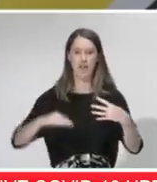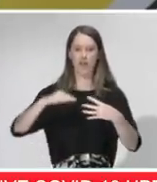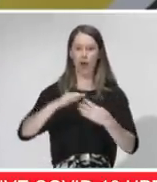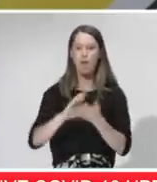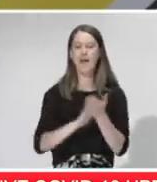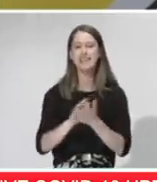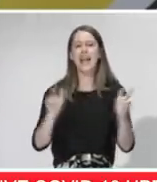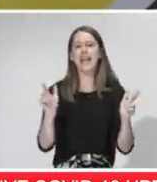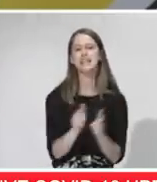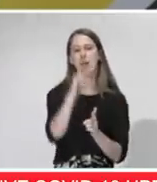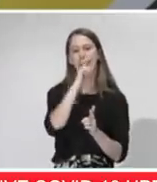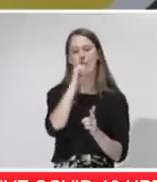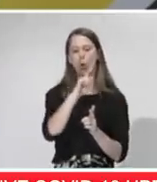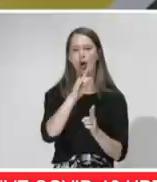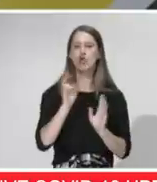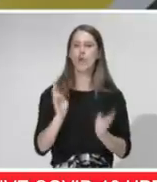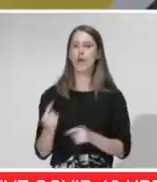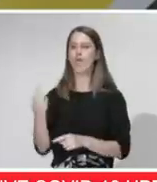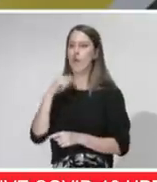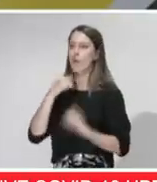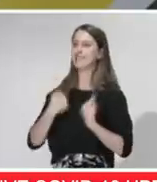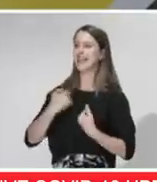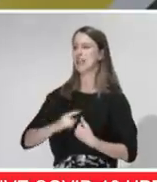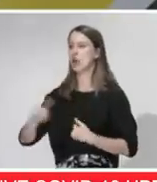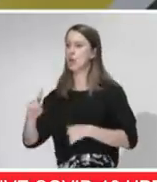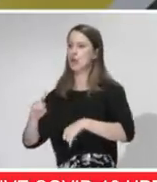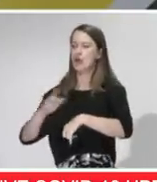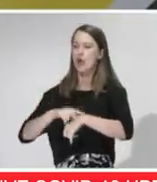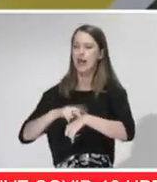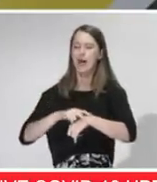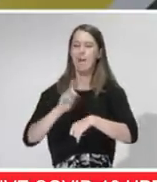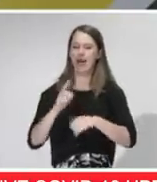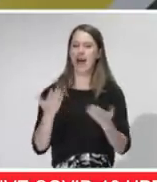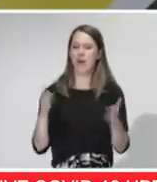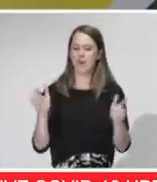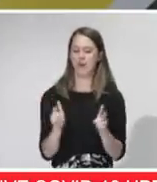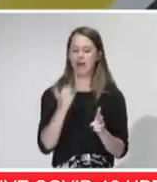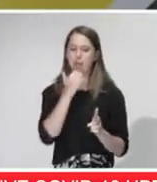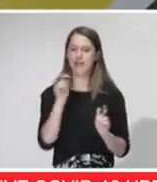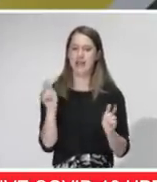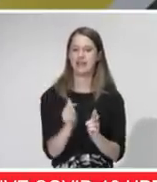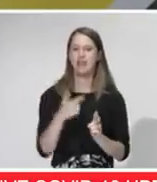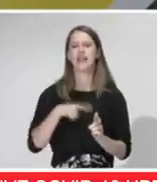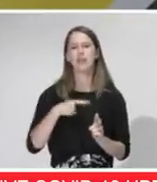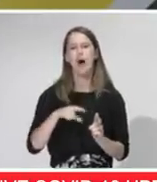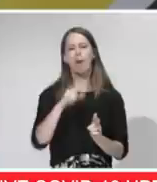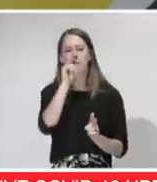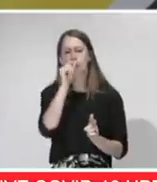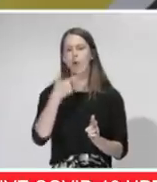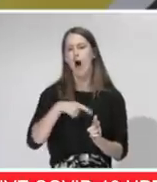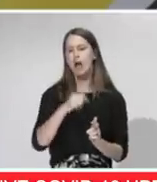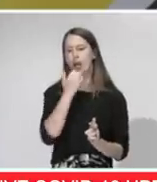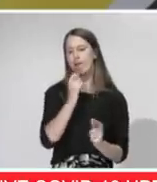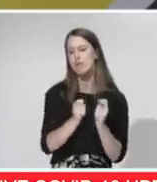with respiratory symptoms that might be suggestive of COVID-19 seeking care and therefore testing as a result of